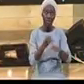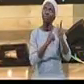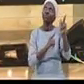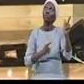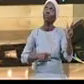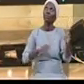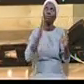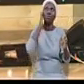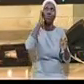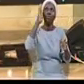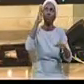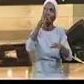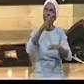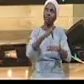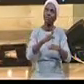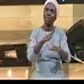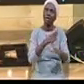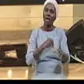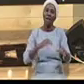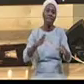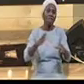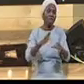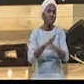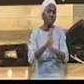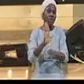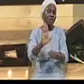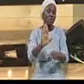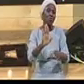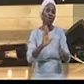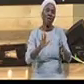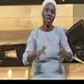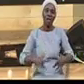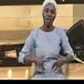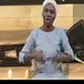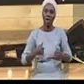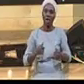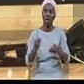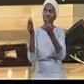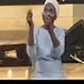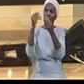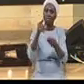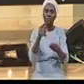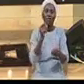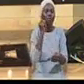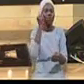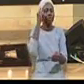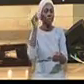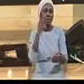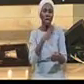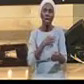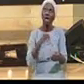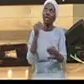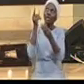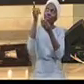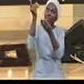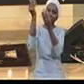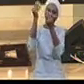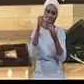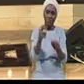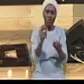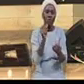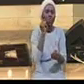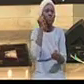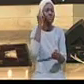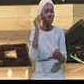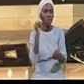life. Give you understanding. Give you comprehension. And that the word will do good in your